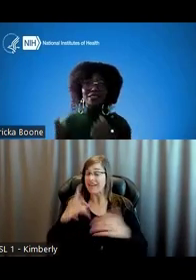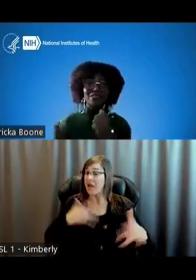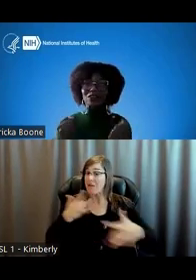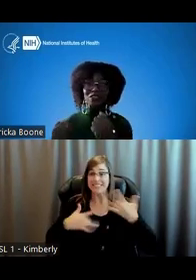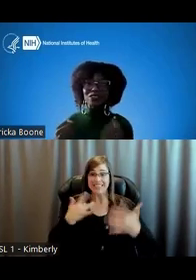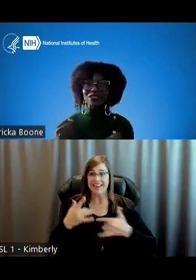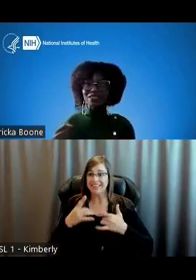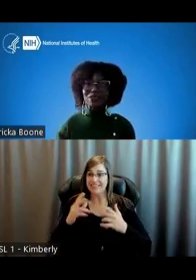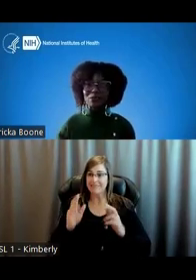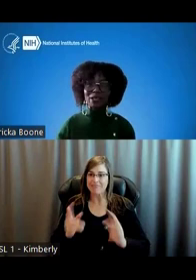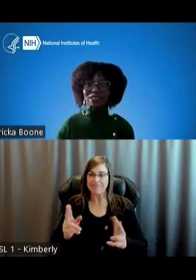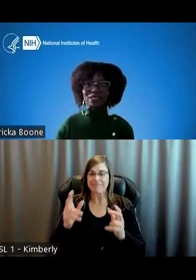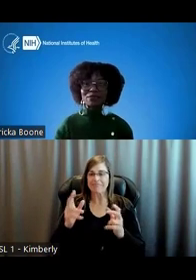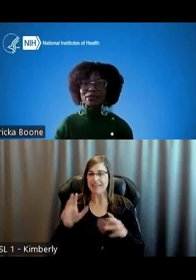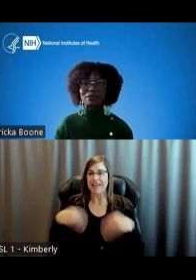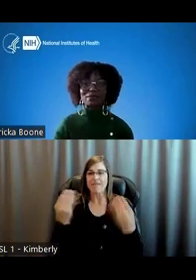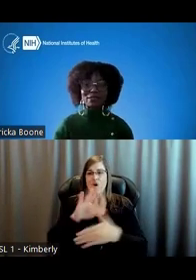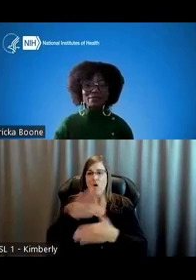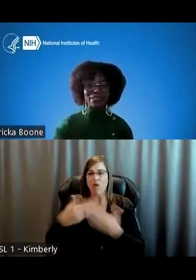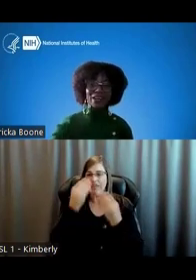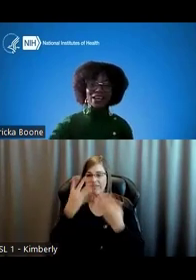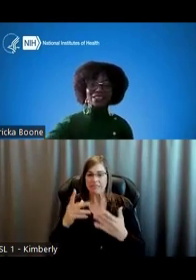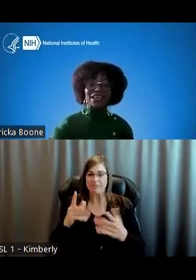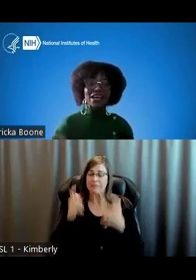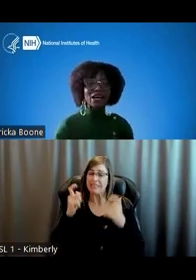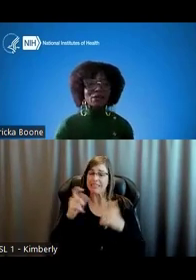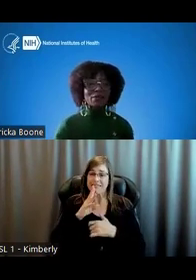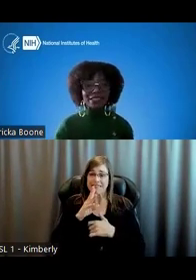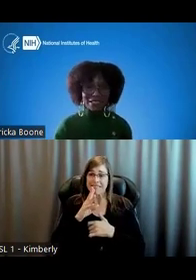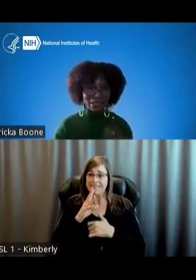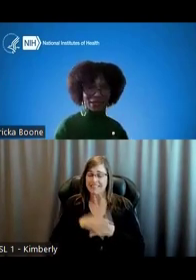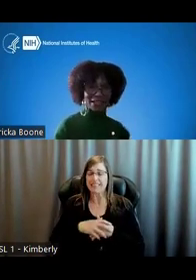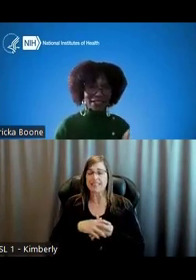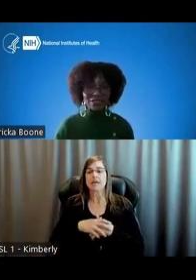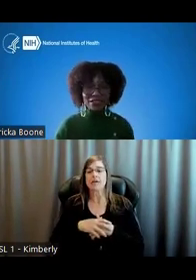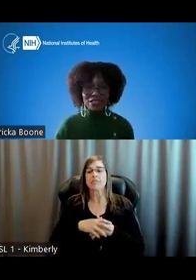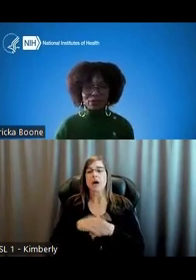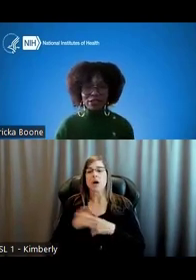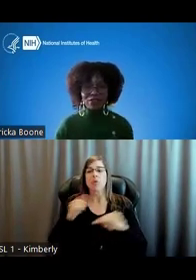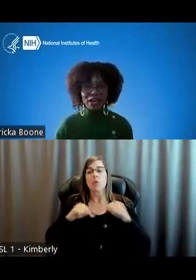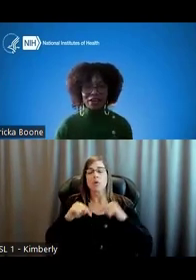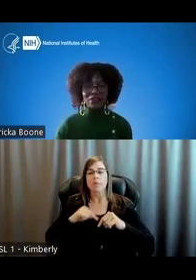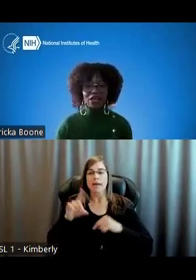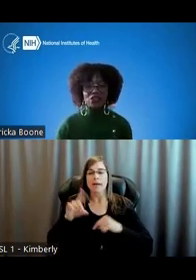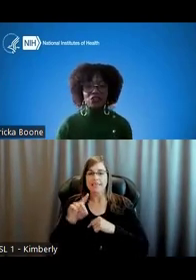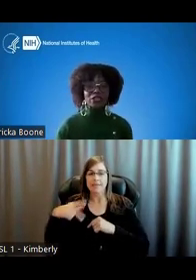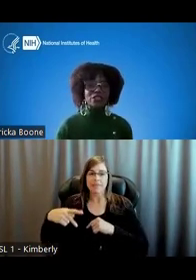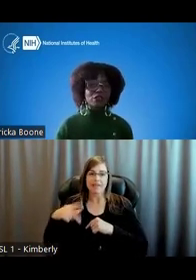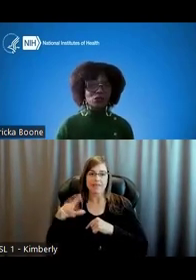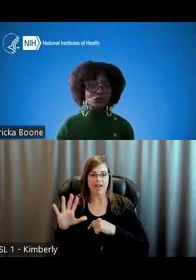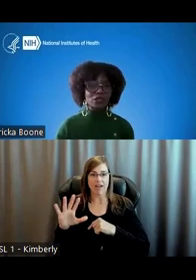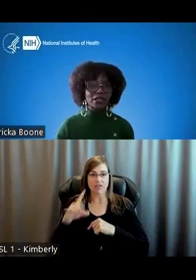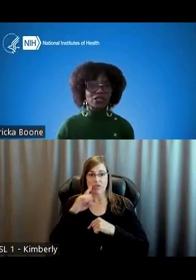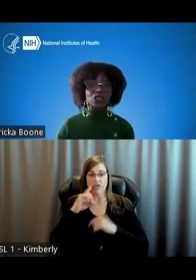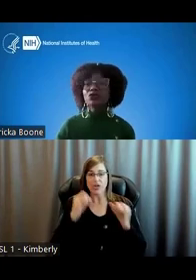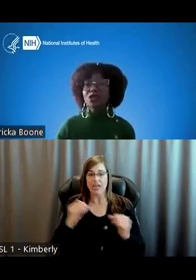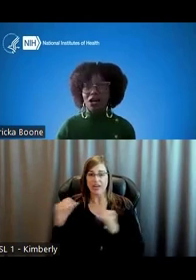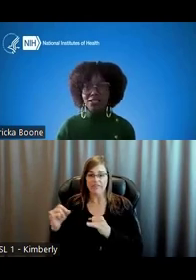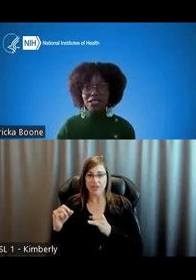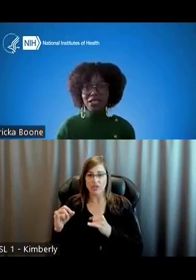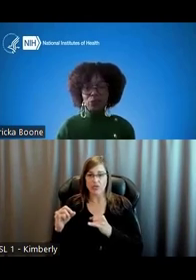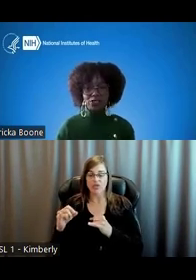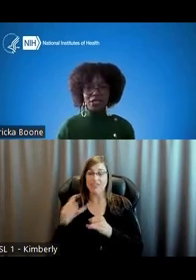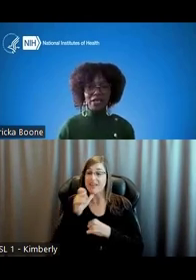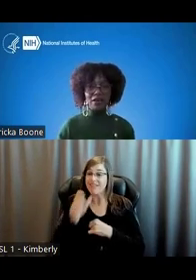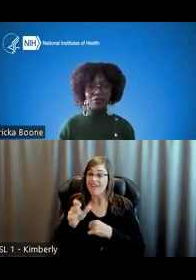to be able to give all of you this information, and I'm speaking really, really fast. But let's get back to the DP5. So for individuals that do